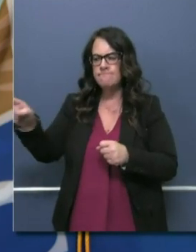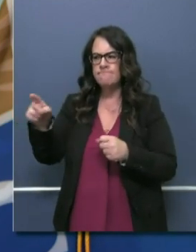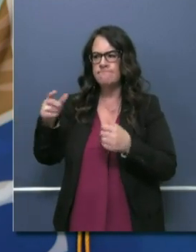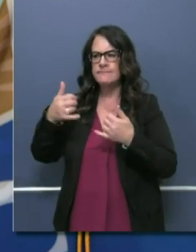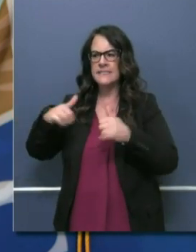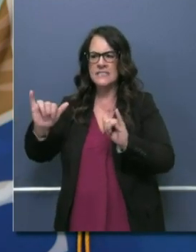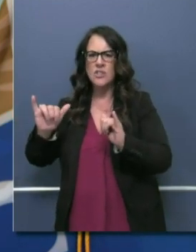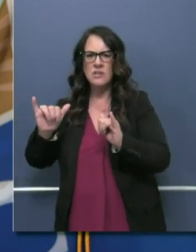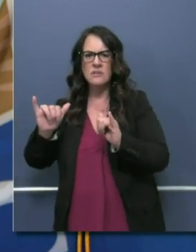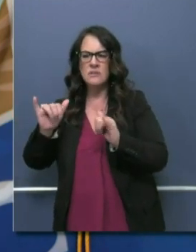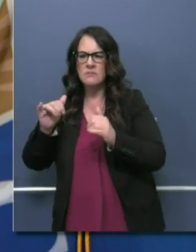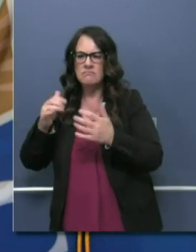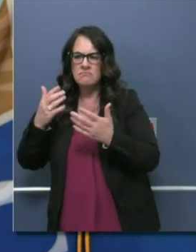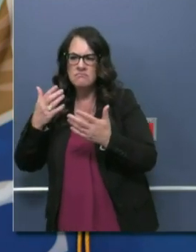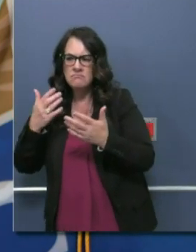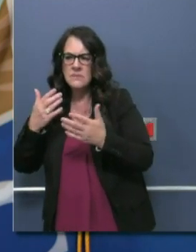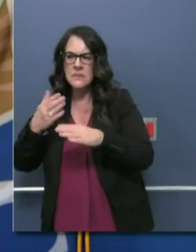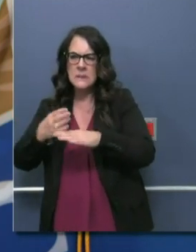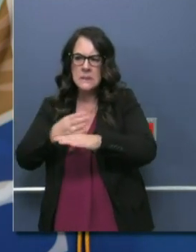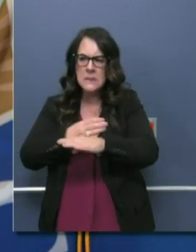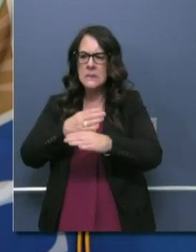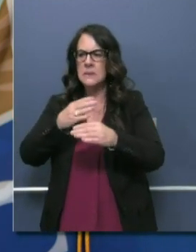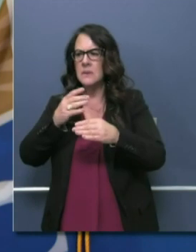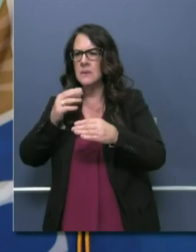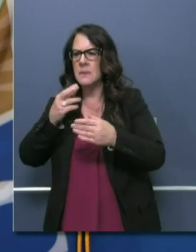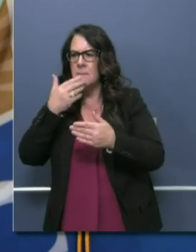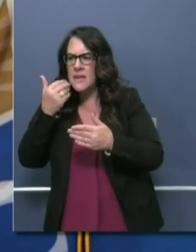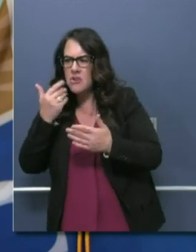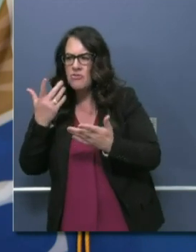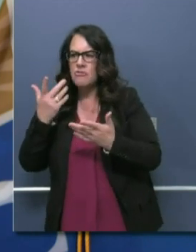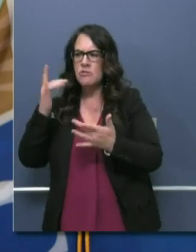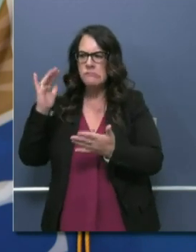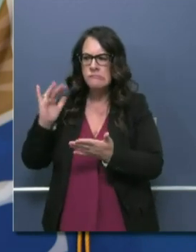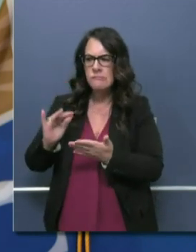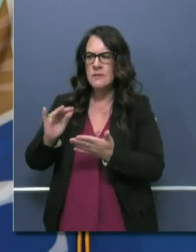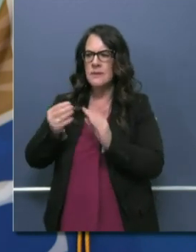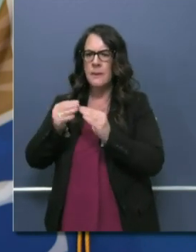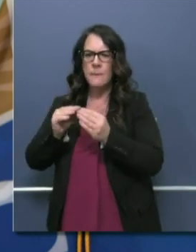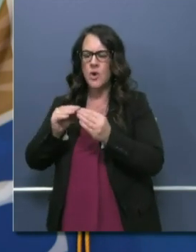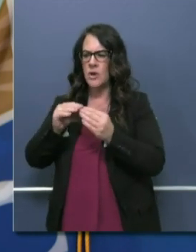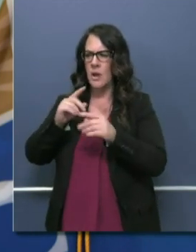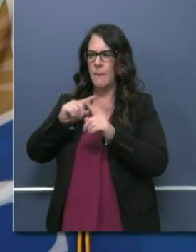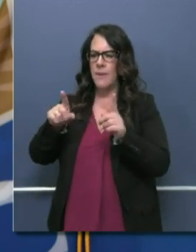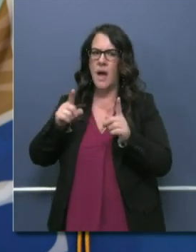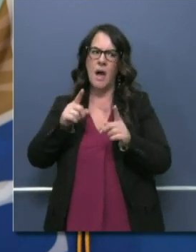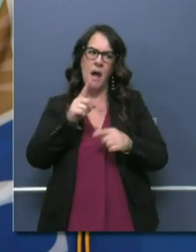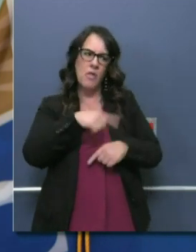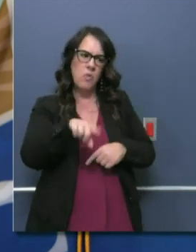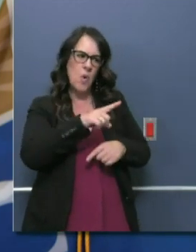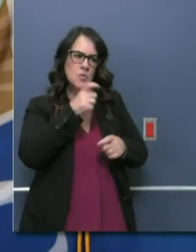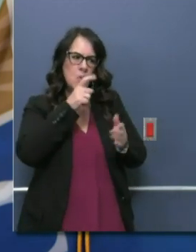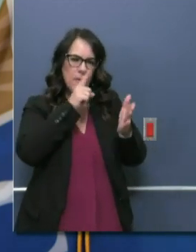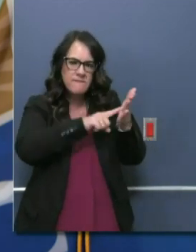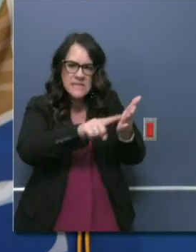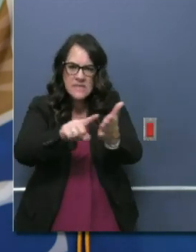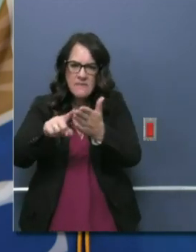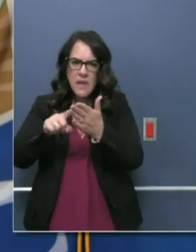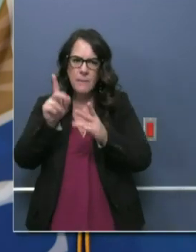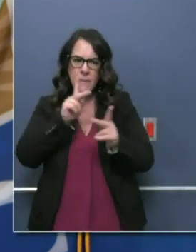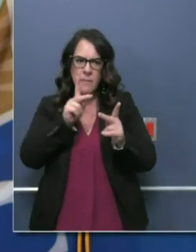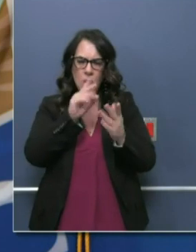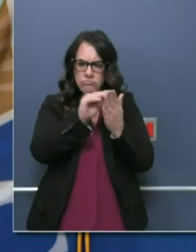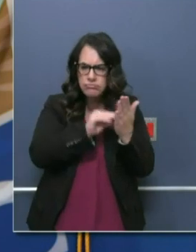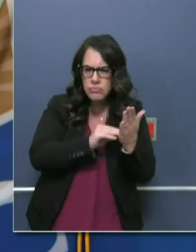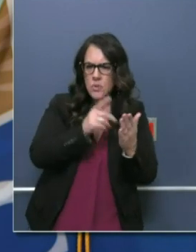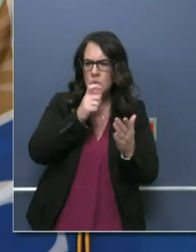are lagging indicators. The community surveillance that we'll be doing, the tracing and tracking, will allow us more of a real-time picture of what's going